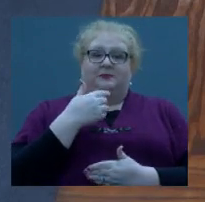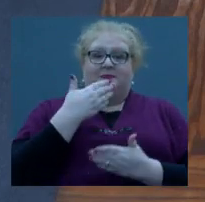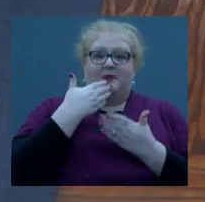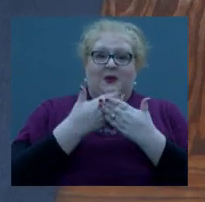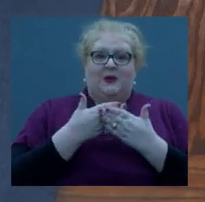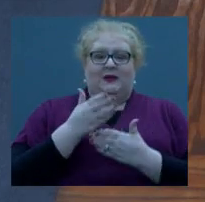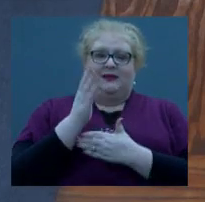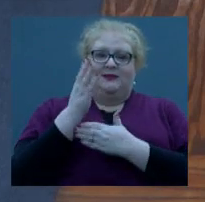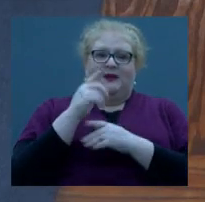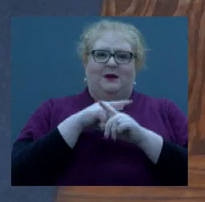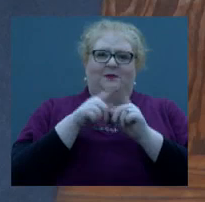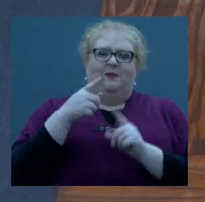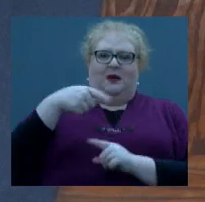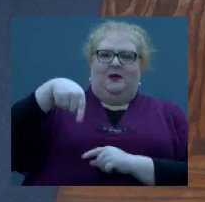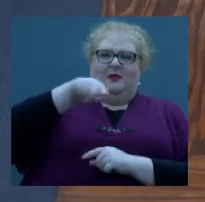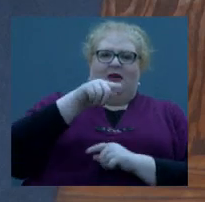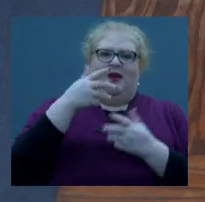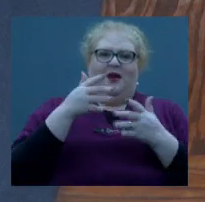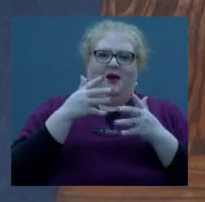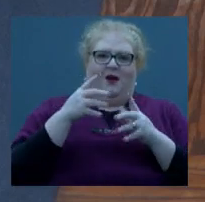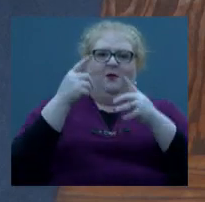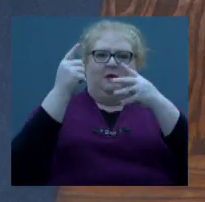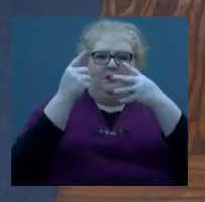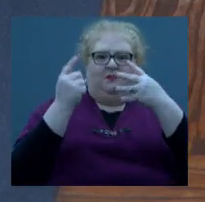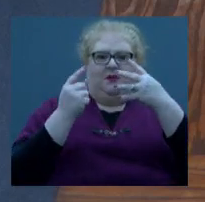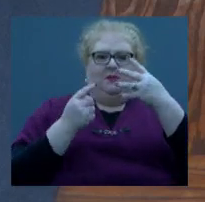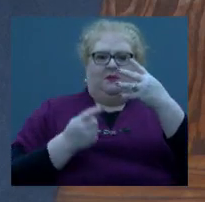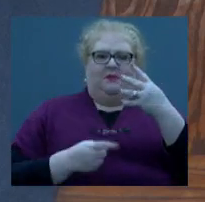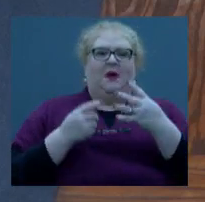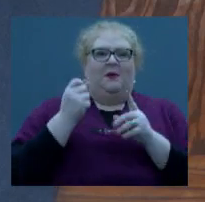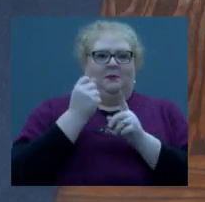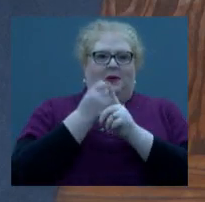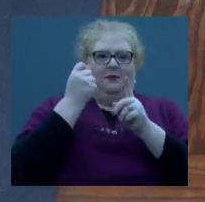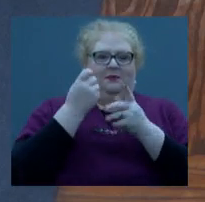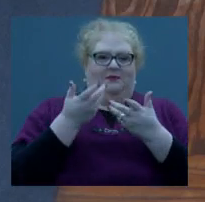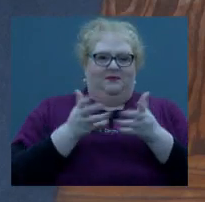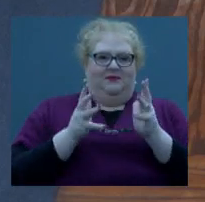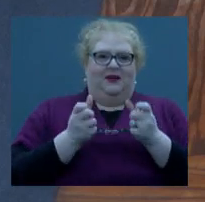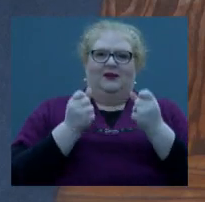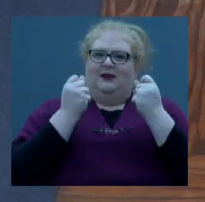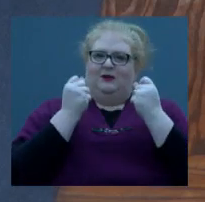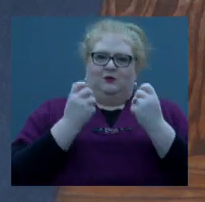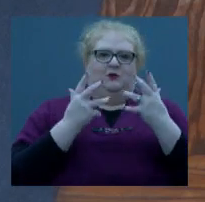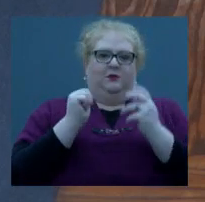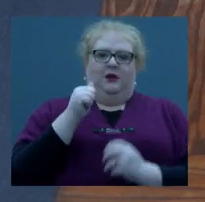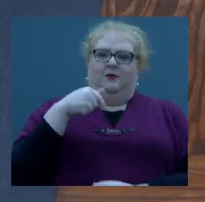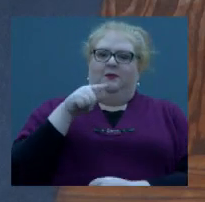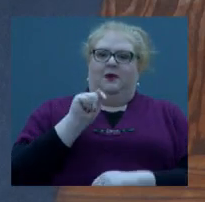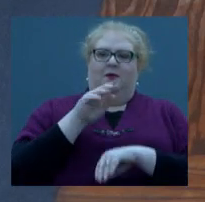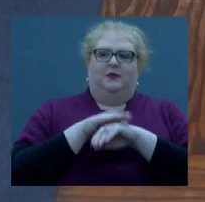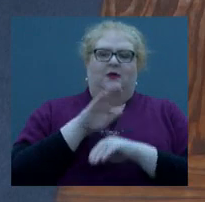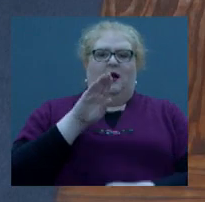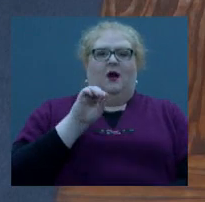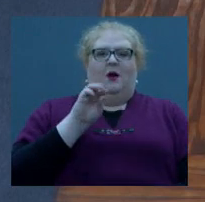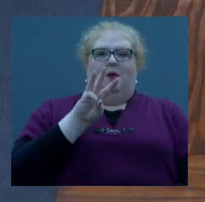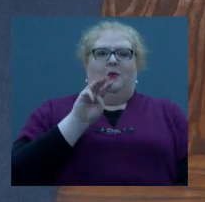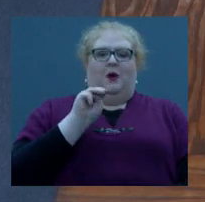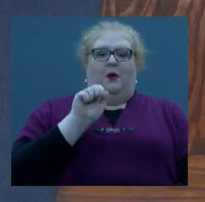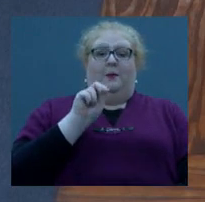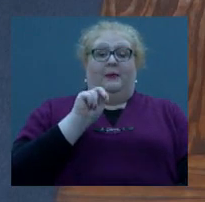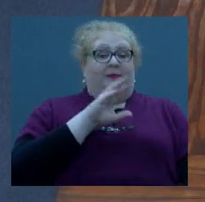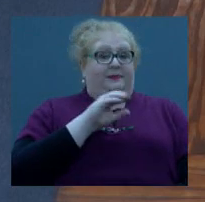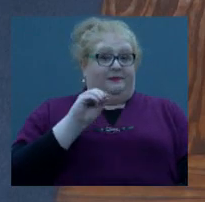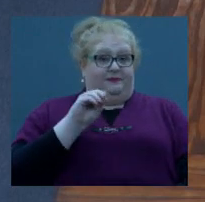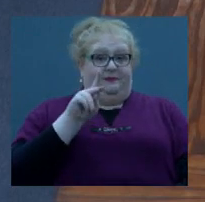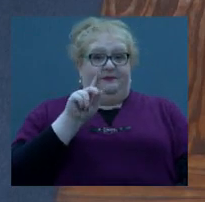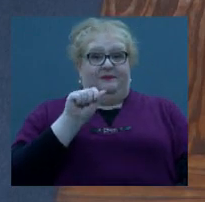all the points that we wanted to make. There are way too many apartments on Bowman and Canis.